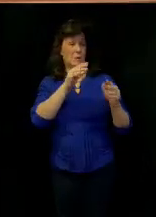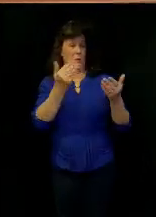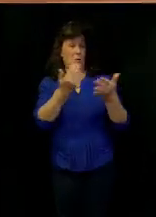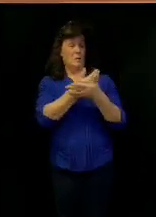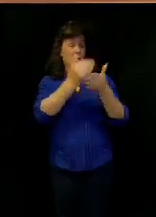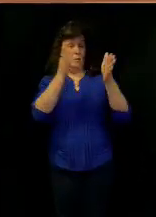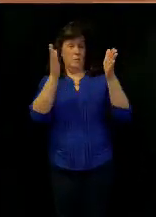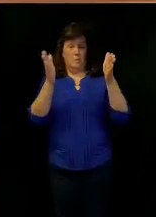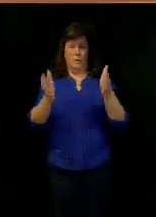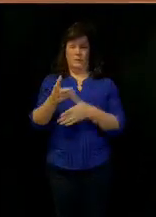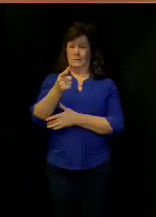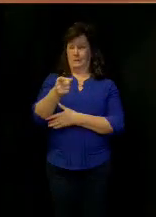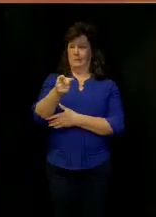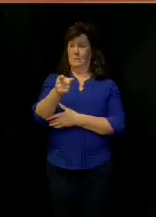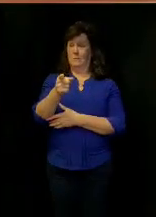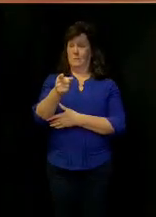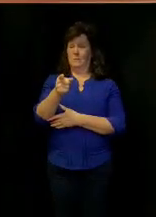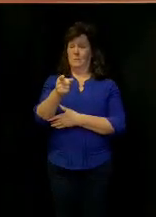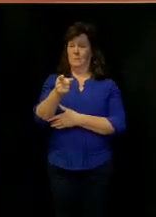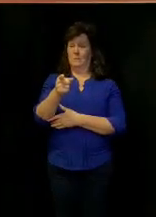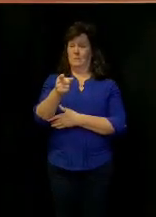creation.